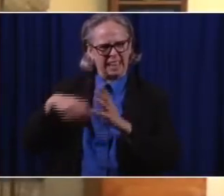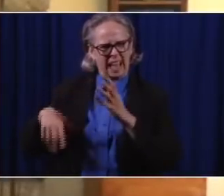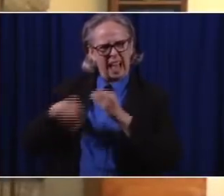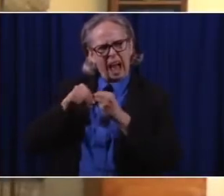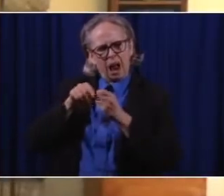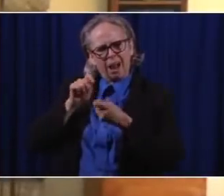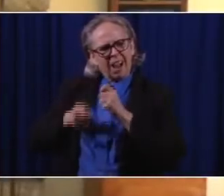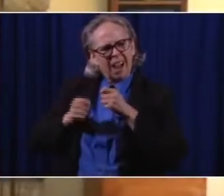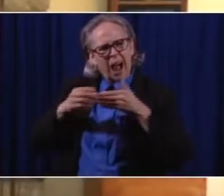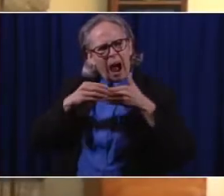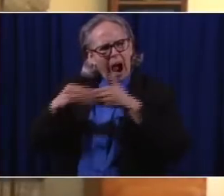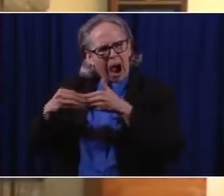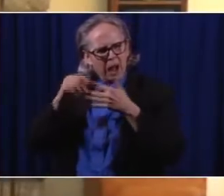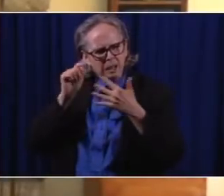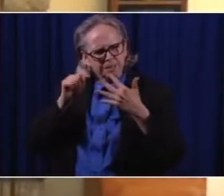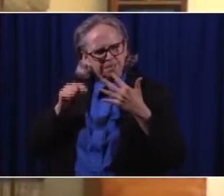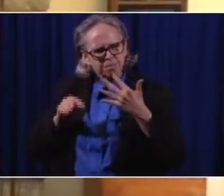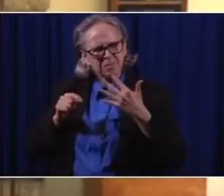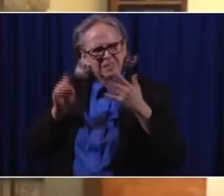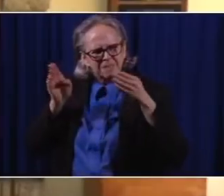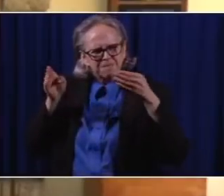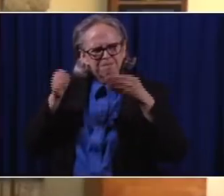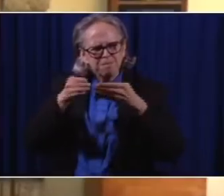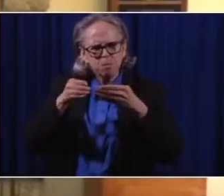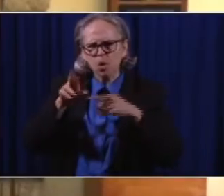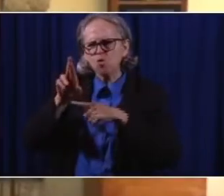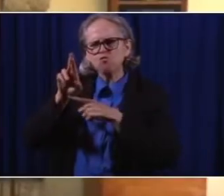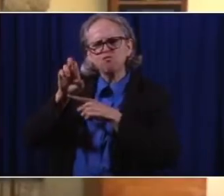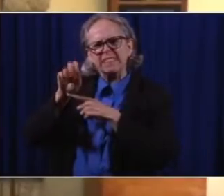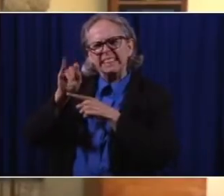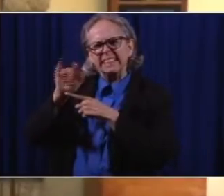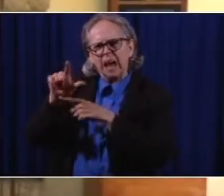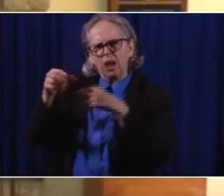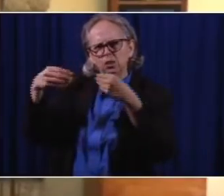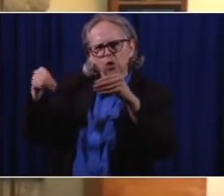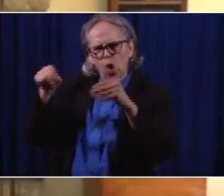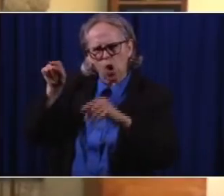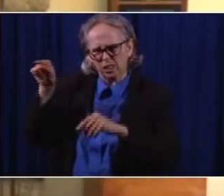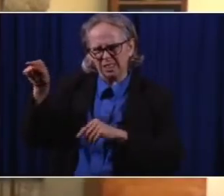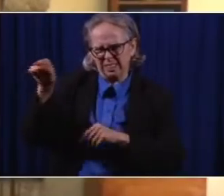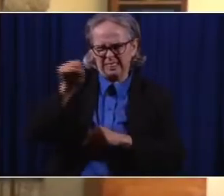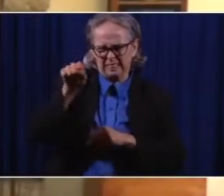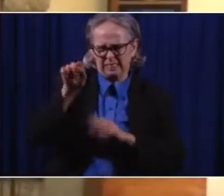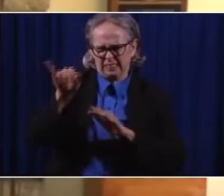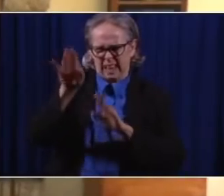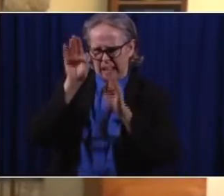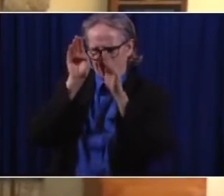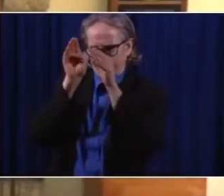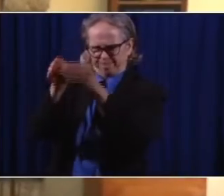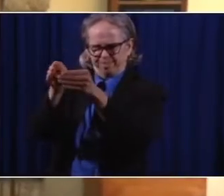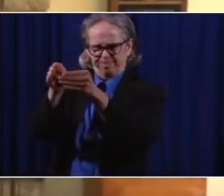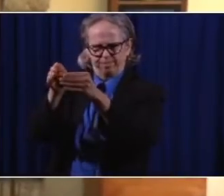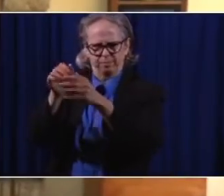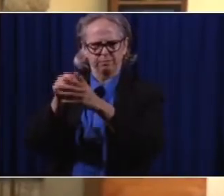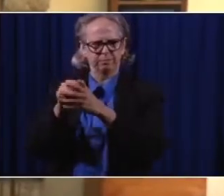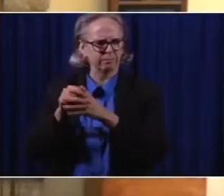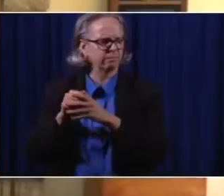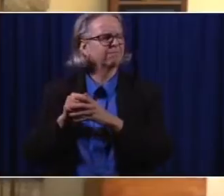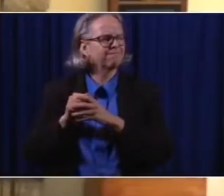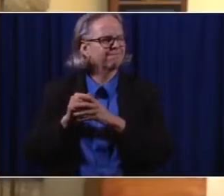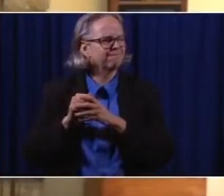are focused on retail outlets more than dance studios or more